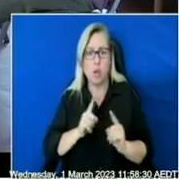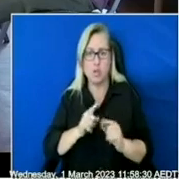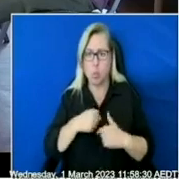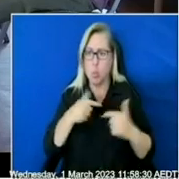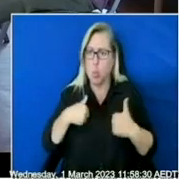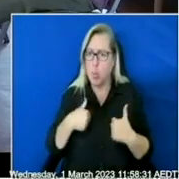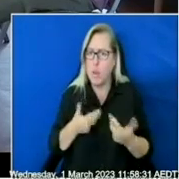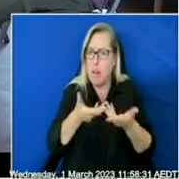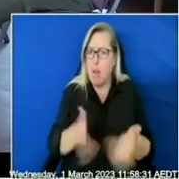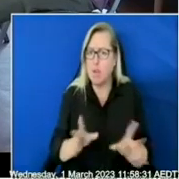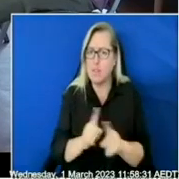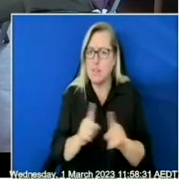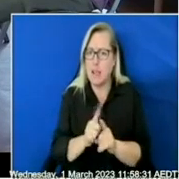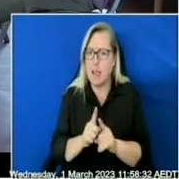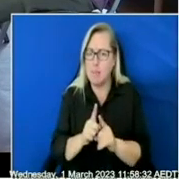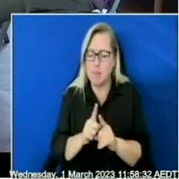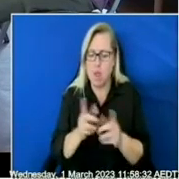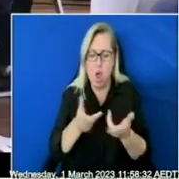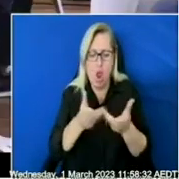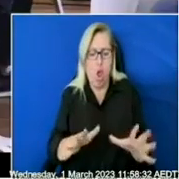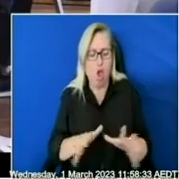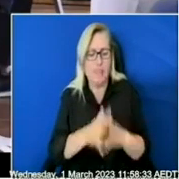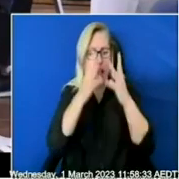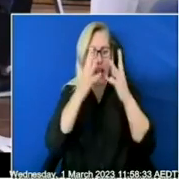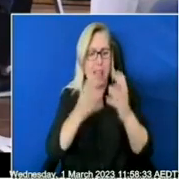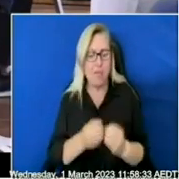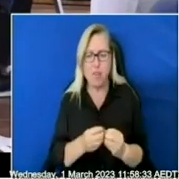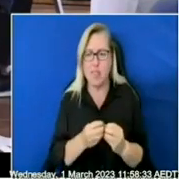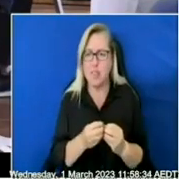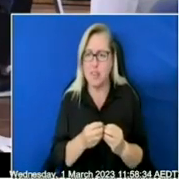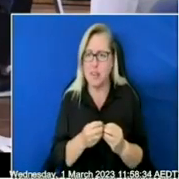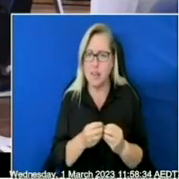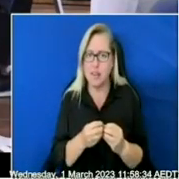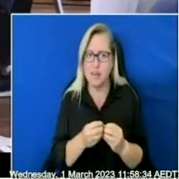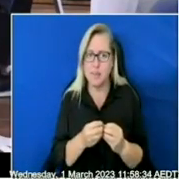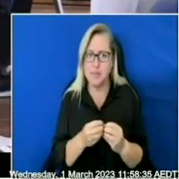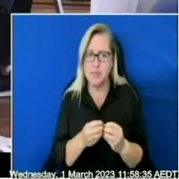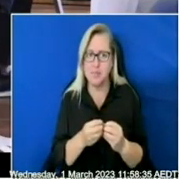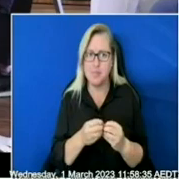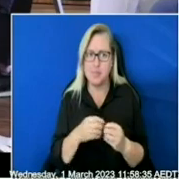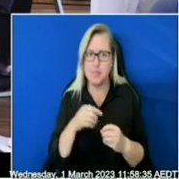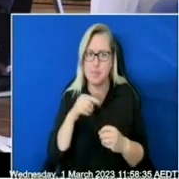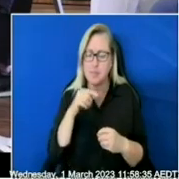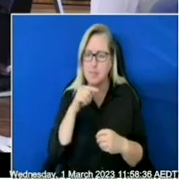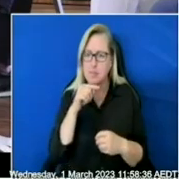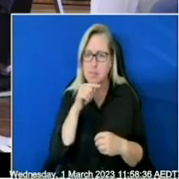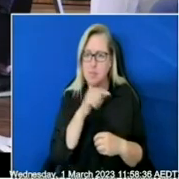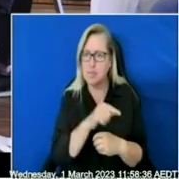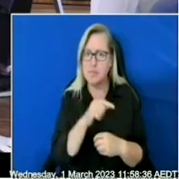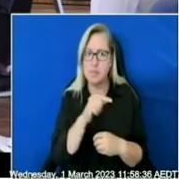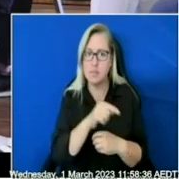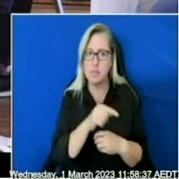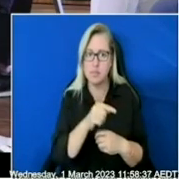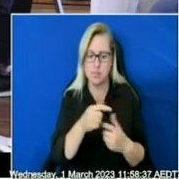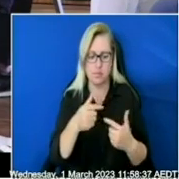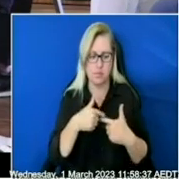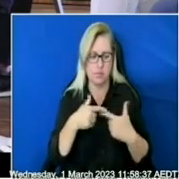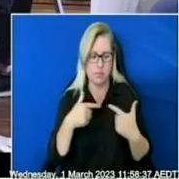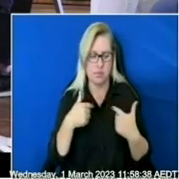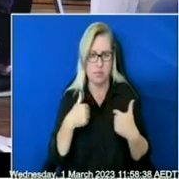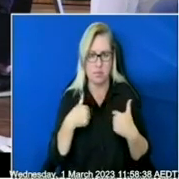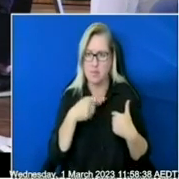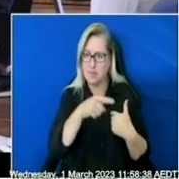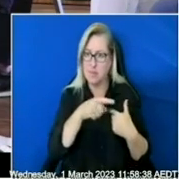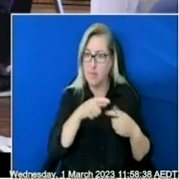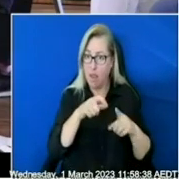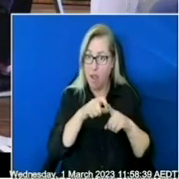lost it. But... you know, we had, it was hard. We